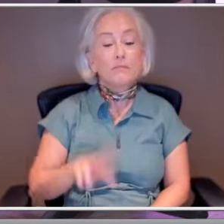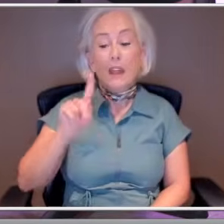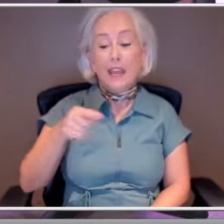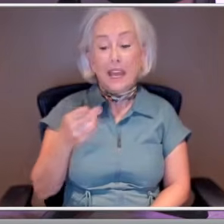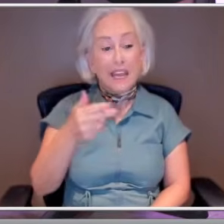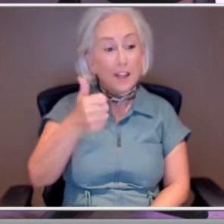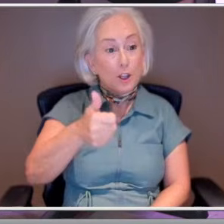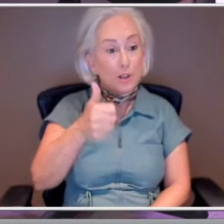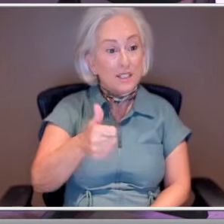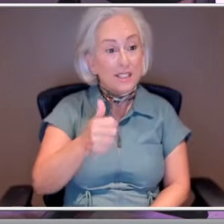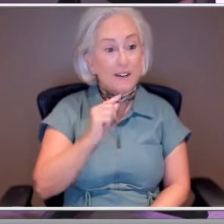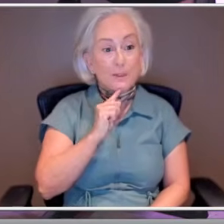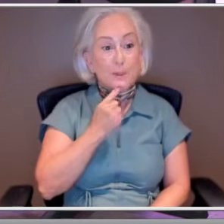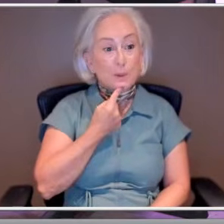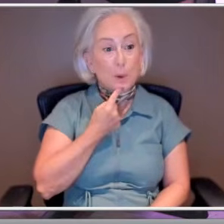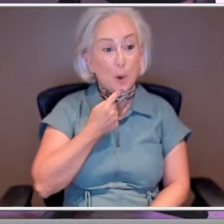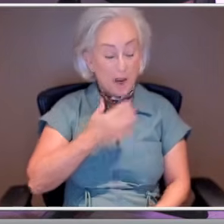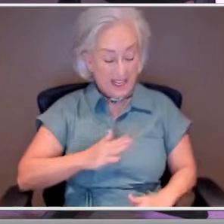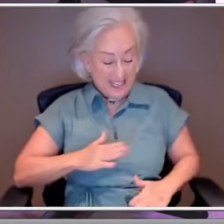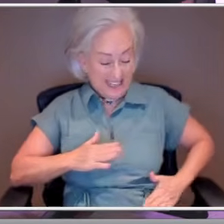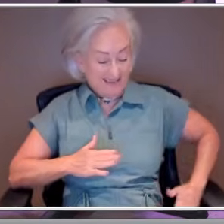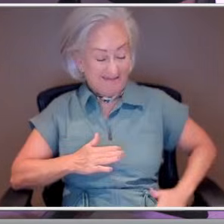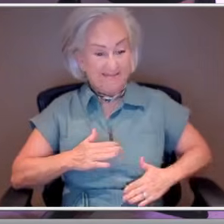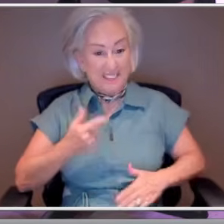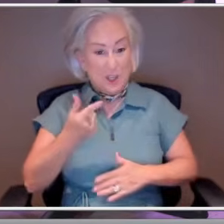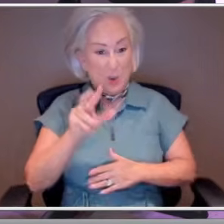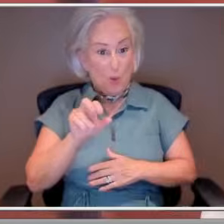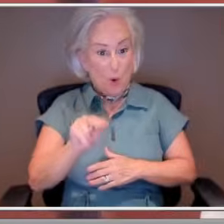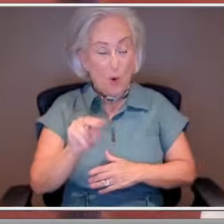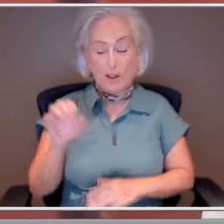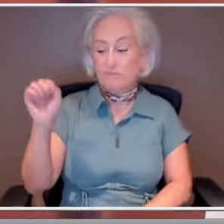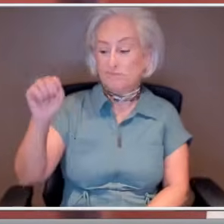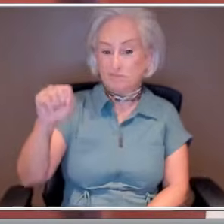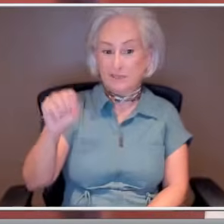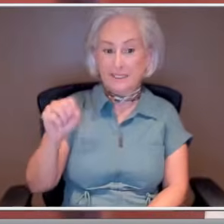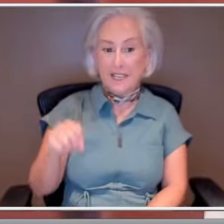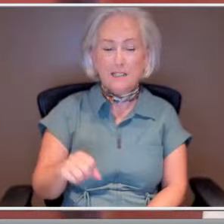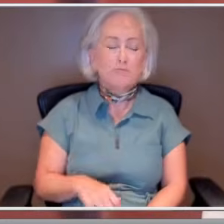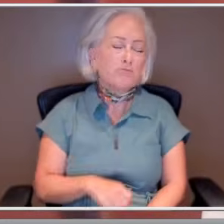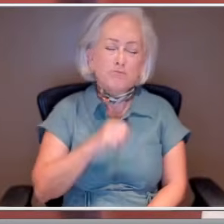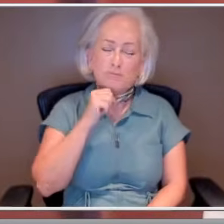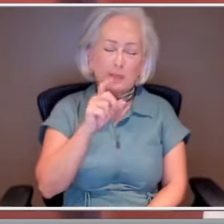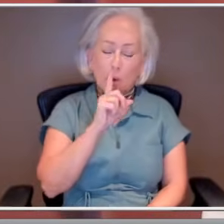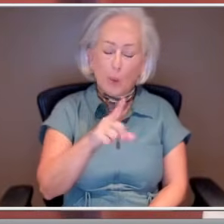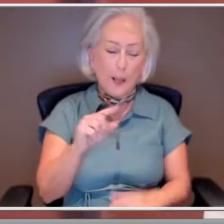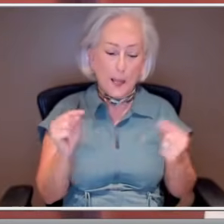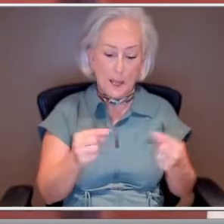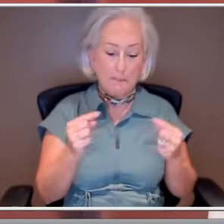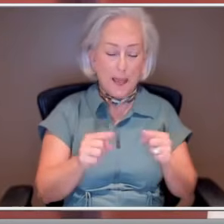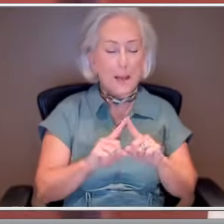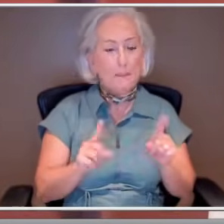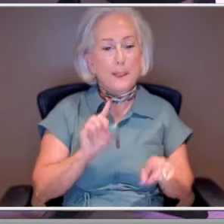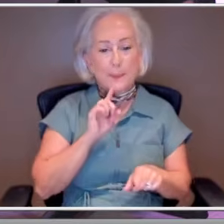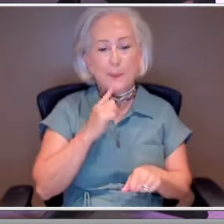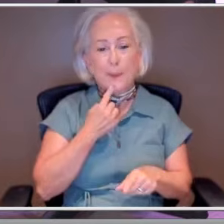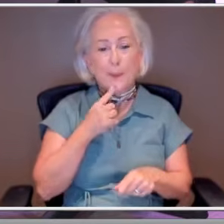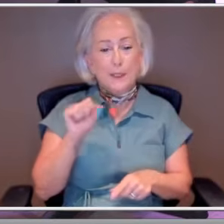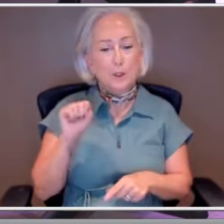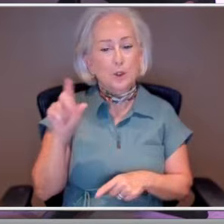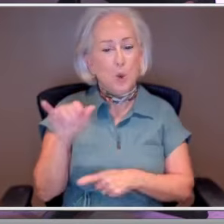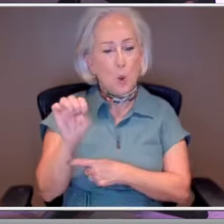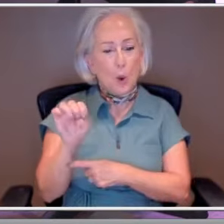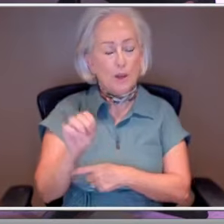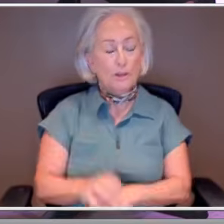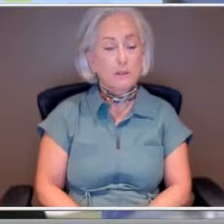sore? Yes. There's been a lot going on, right? I wasn't in too much pain, but I was pretty sore. Right. Now, when we see the